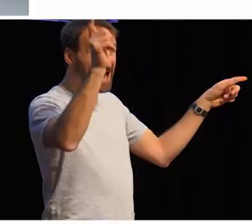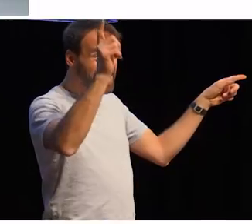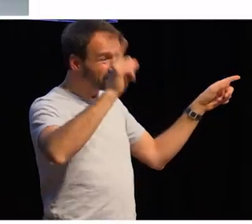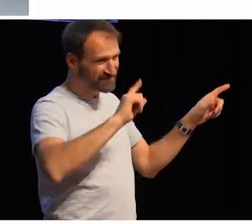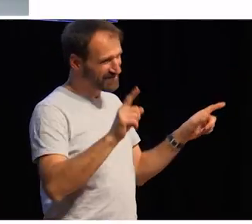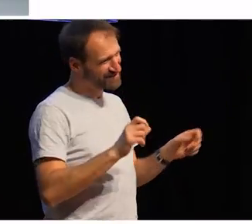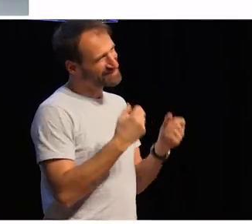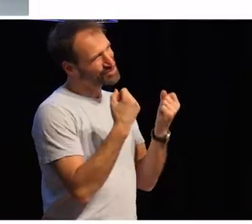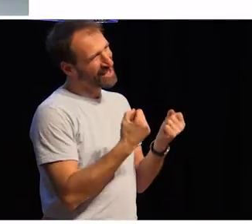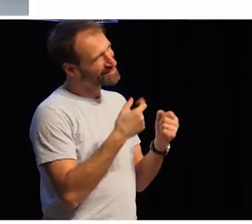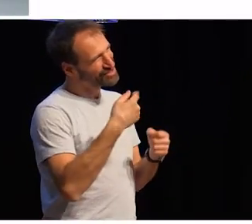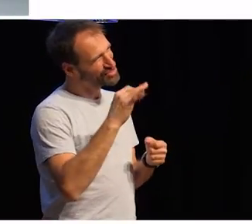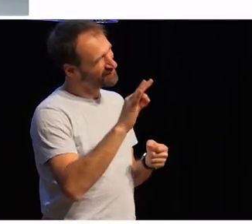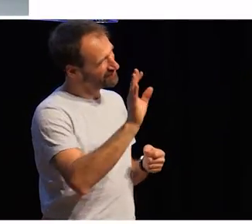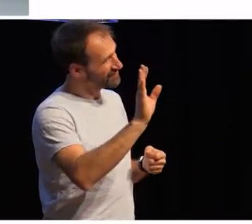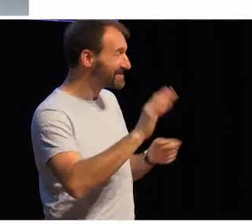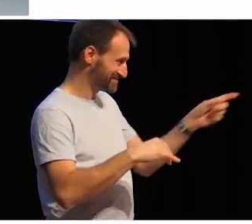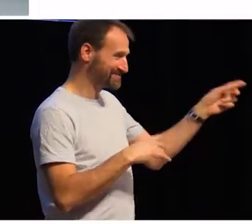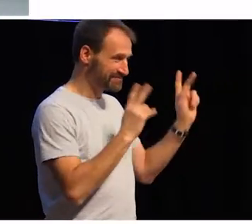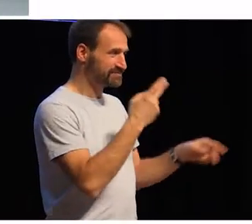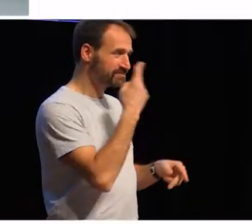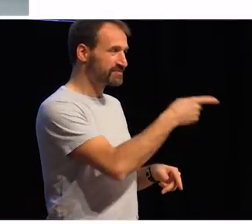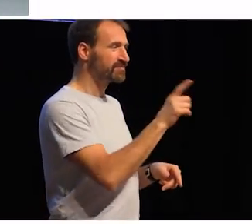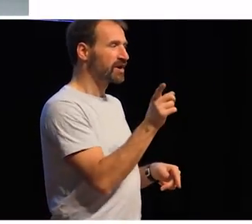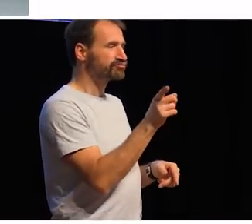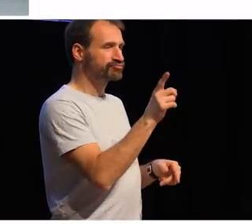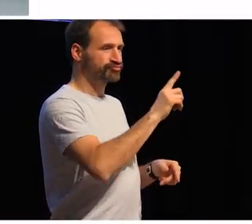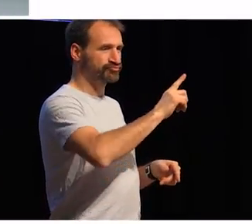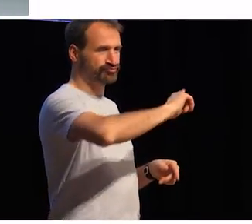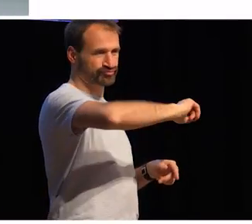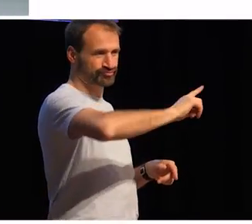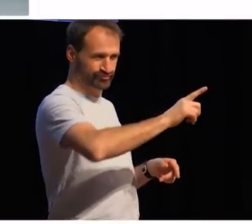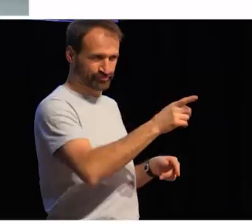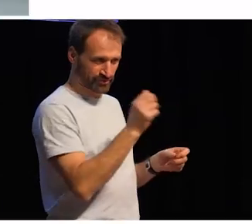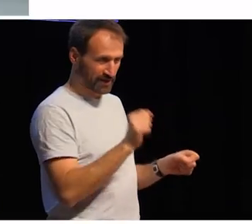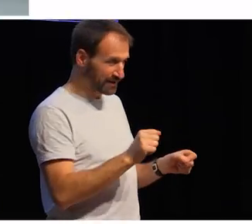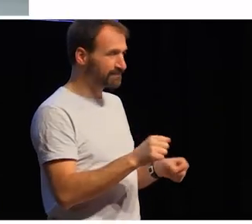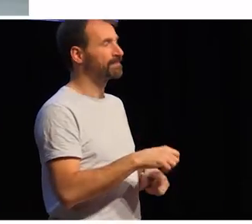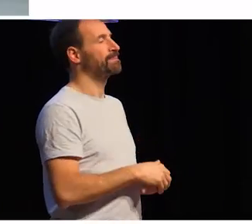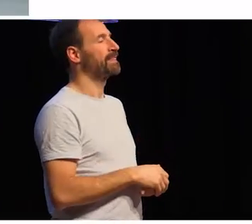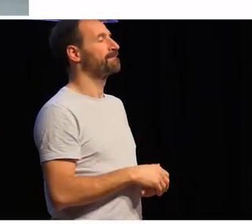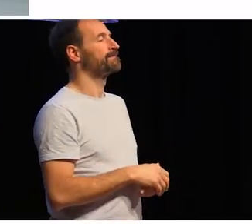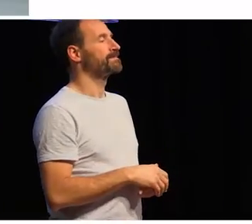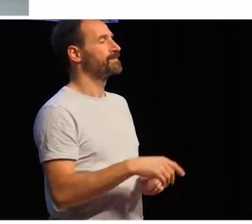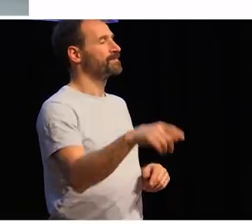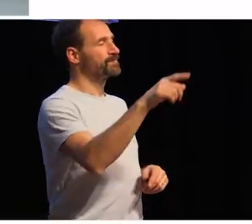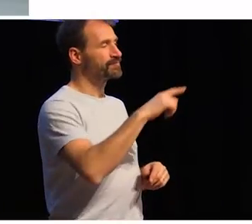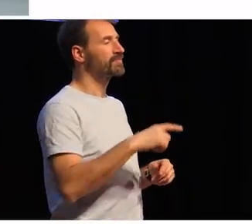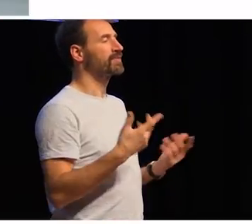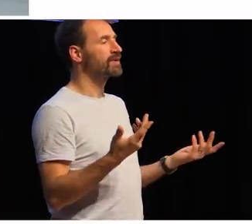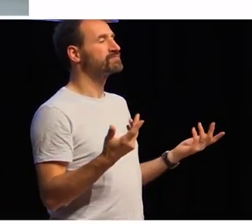GIF. And I can just turn the knob or reset it. Why don't some of you, especially sitting on the front row, try it? So maybe what you can do is